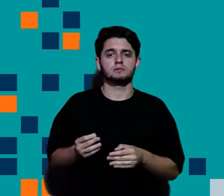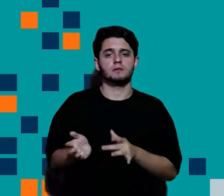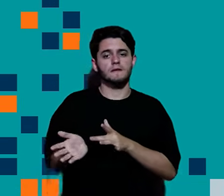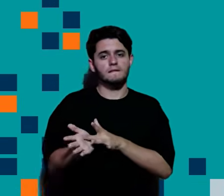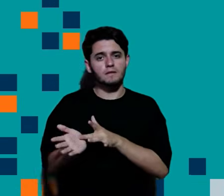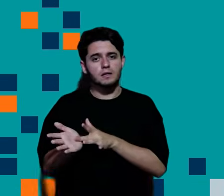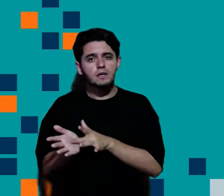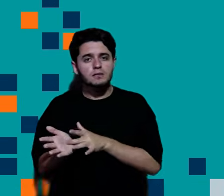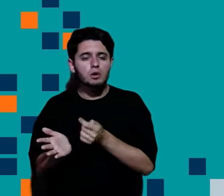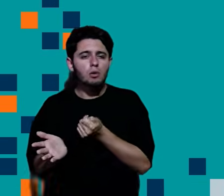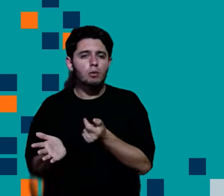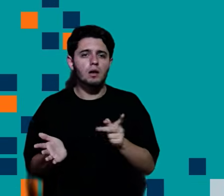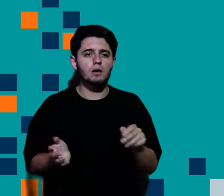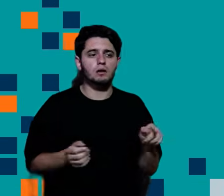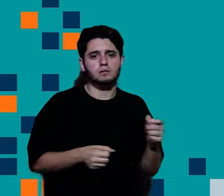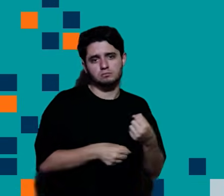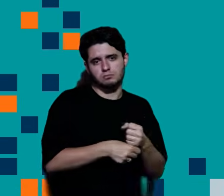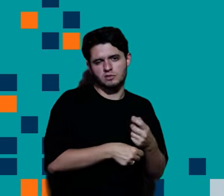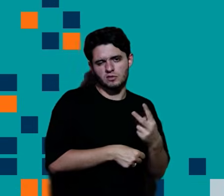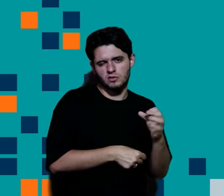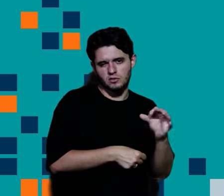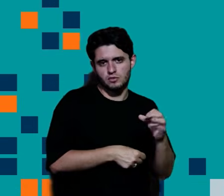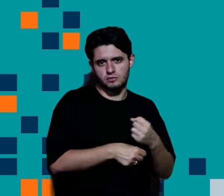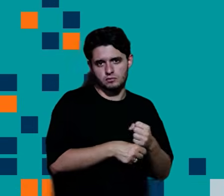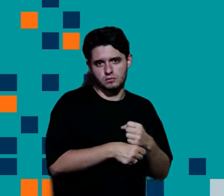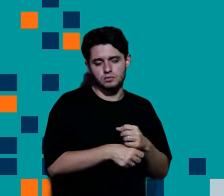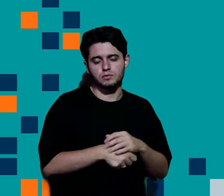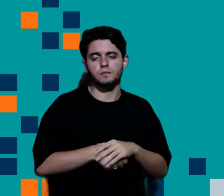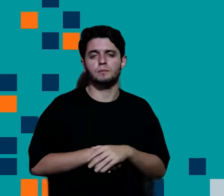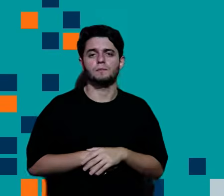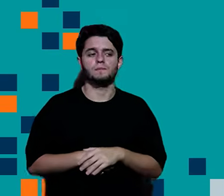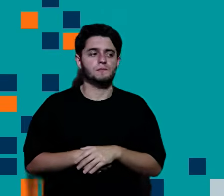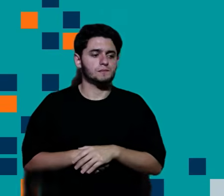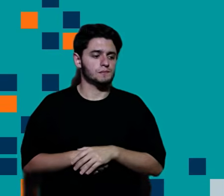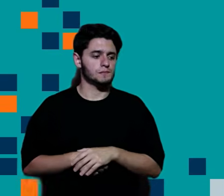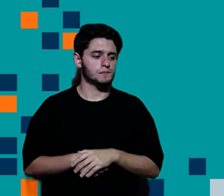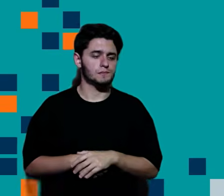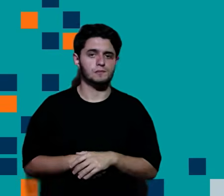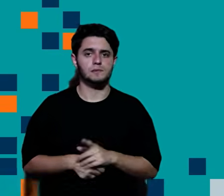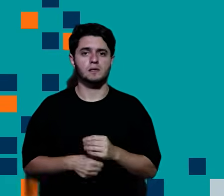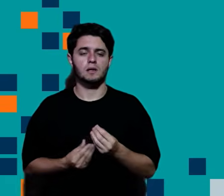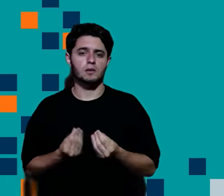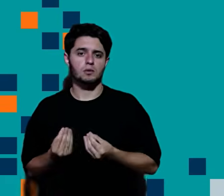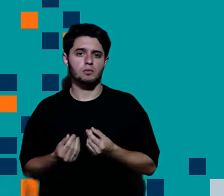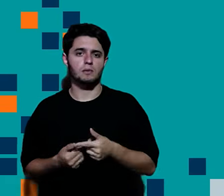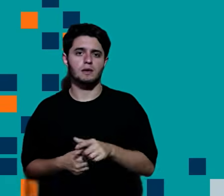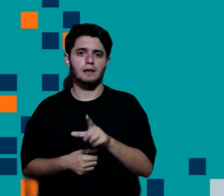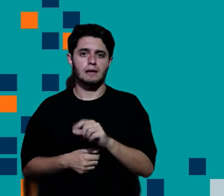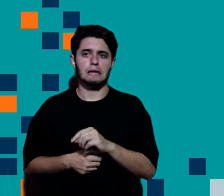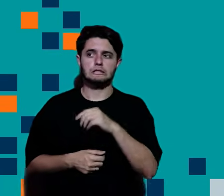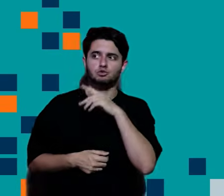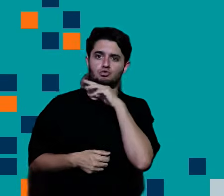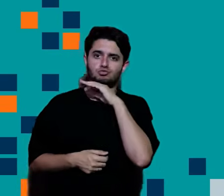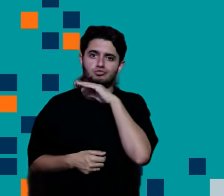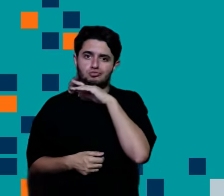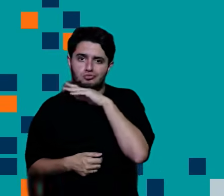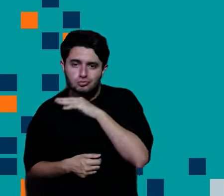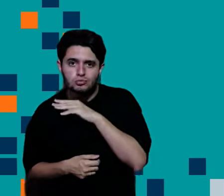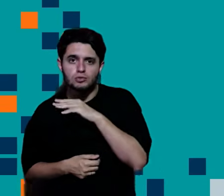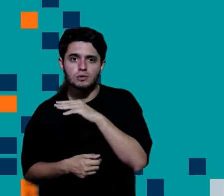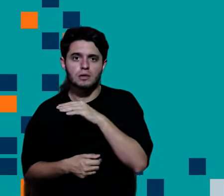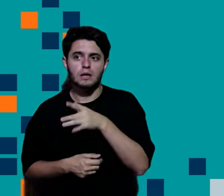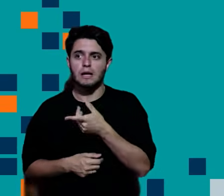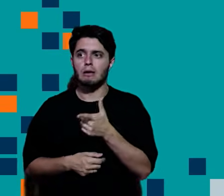States, and what they're trying to prove, surprisingly, is that this is cruel and unusual